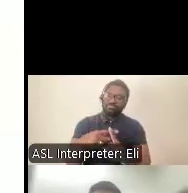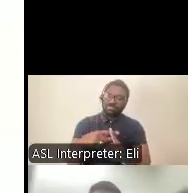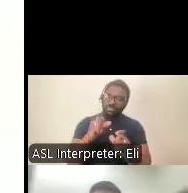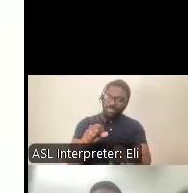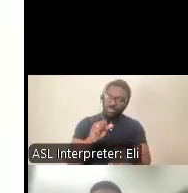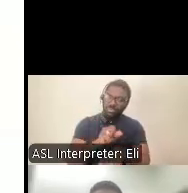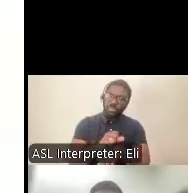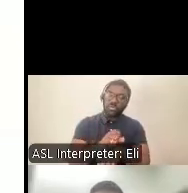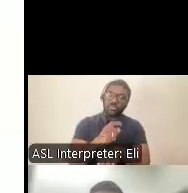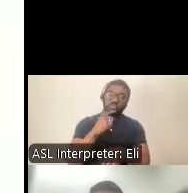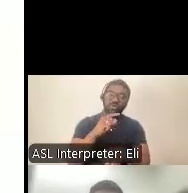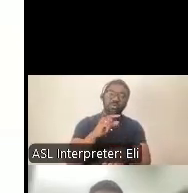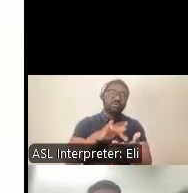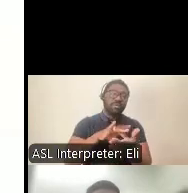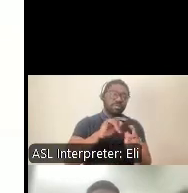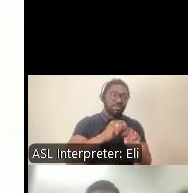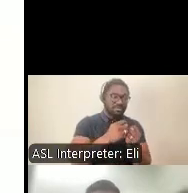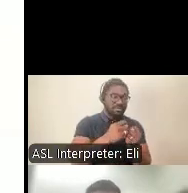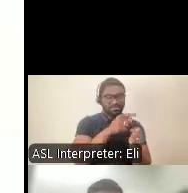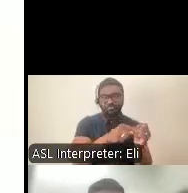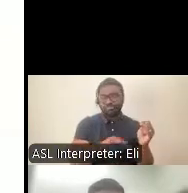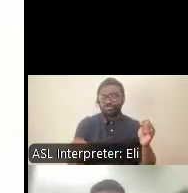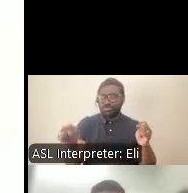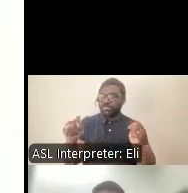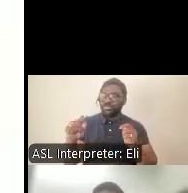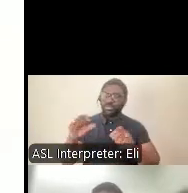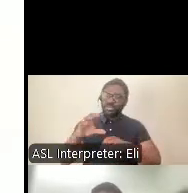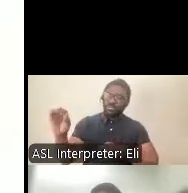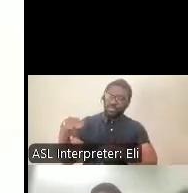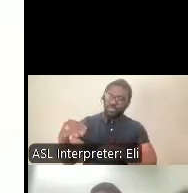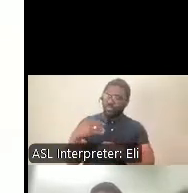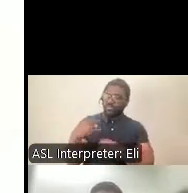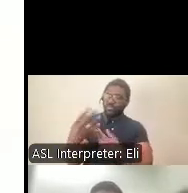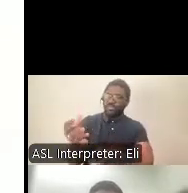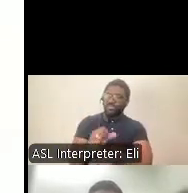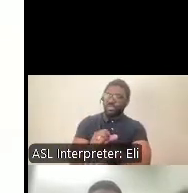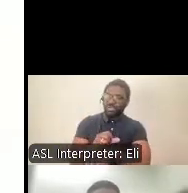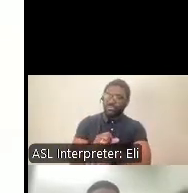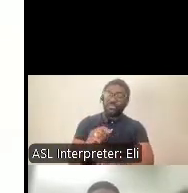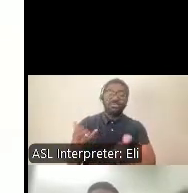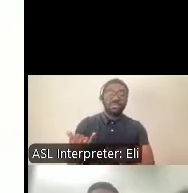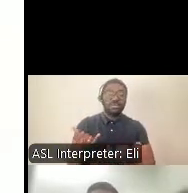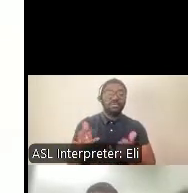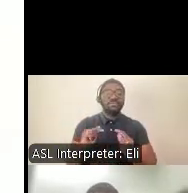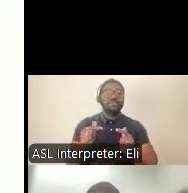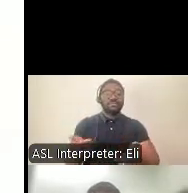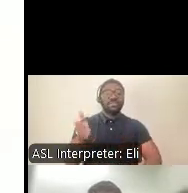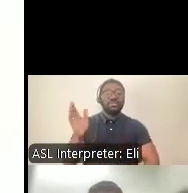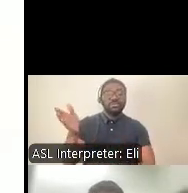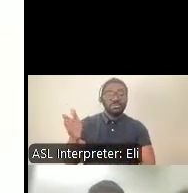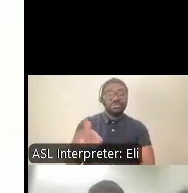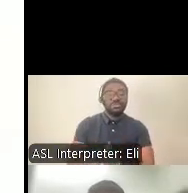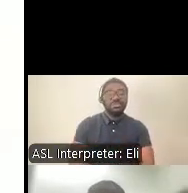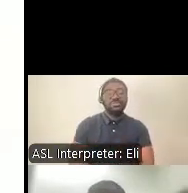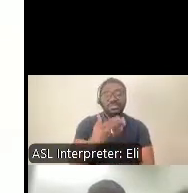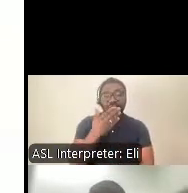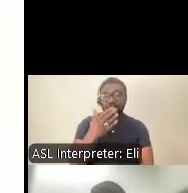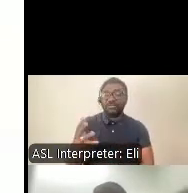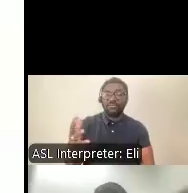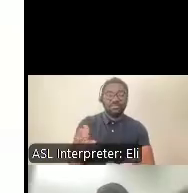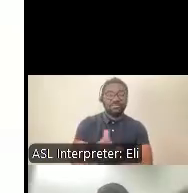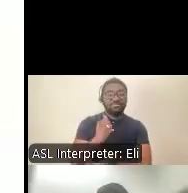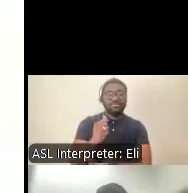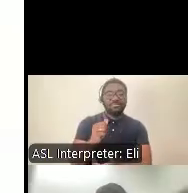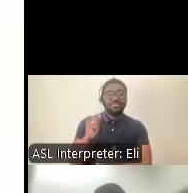the medical treatment teams to workforce professionals as well. So with that, I'm going to turn it back over to our presenters. Thank you for taking the time to present on